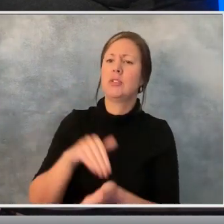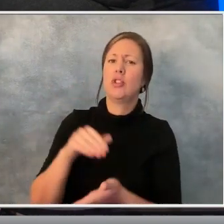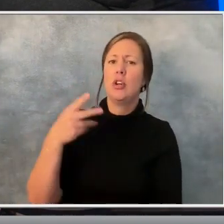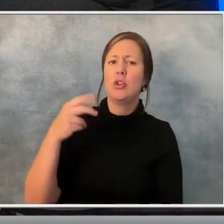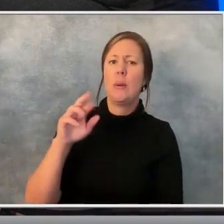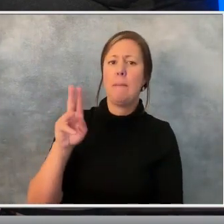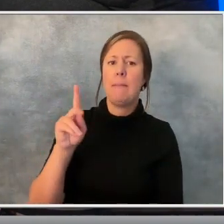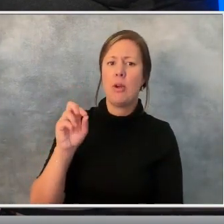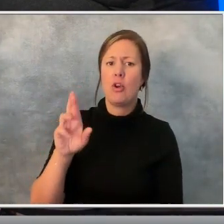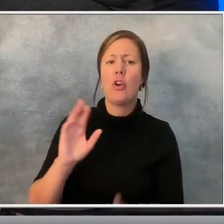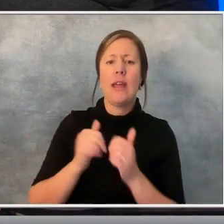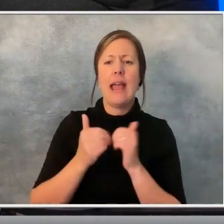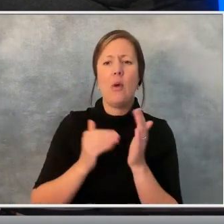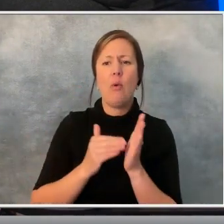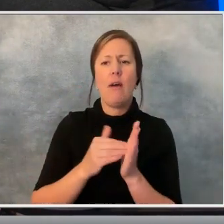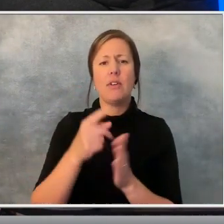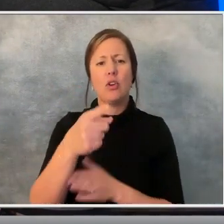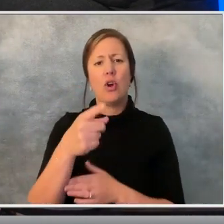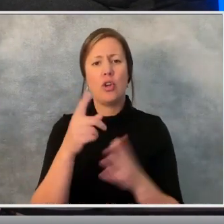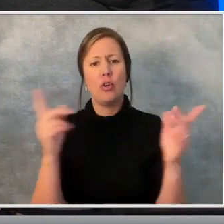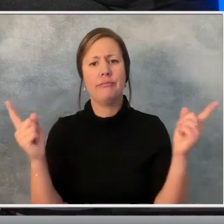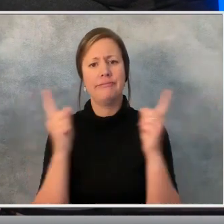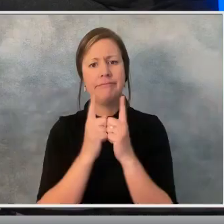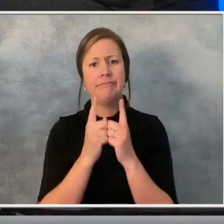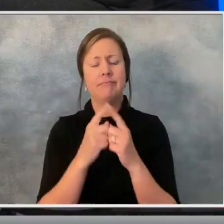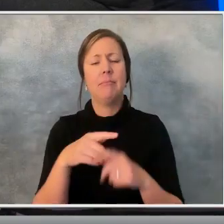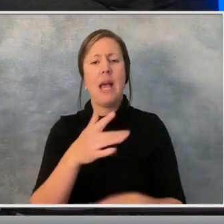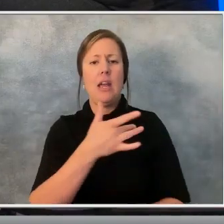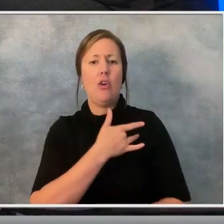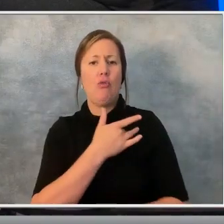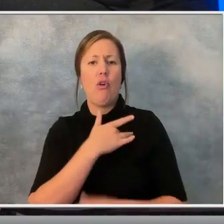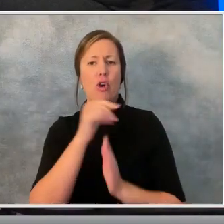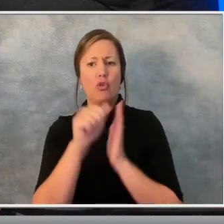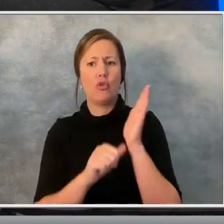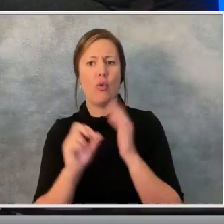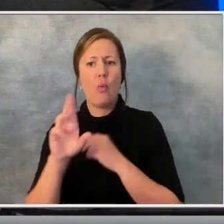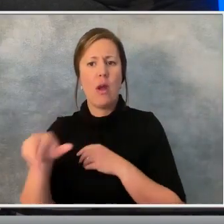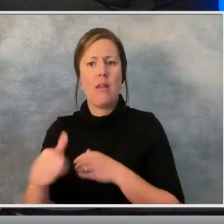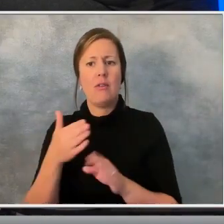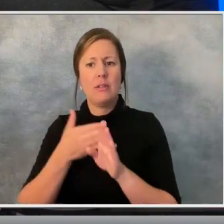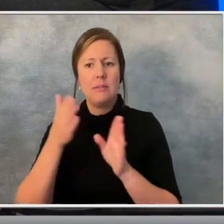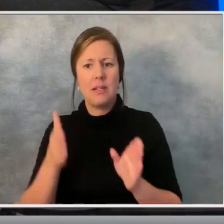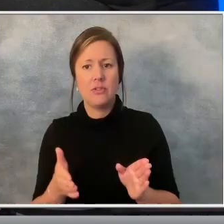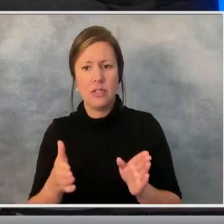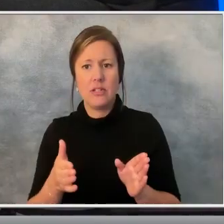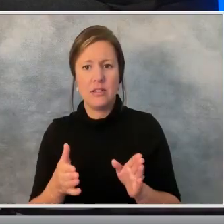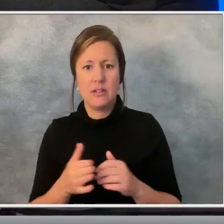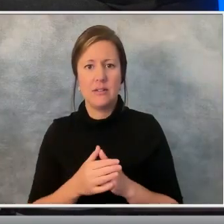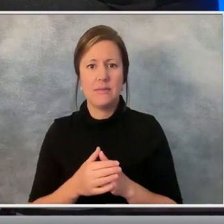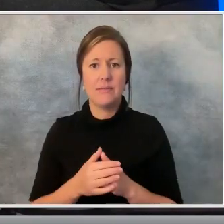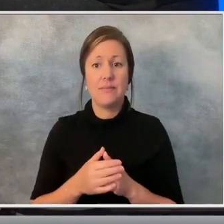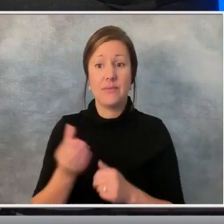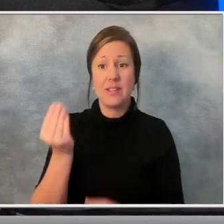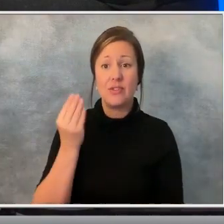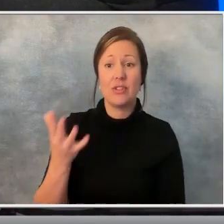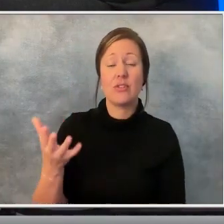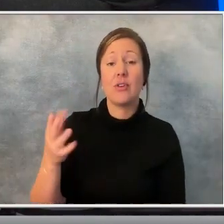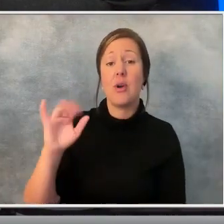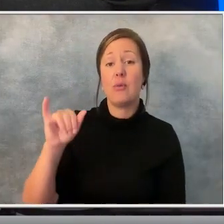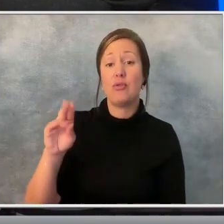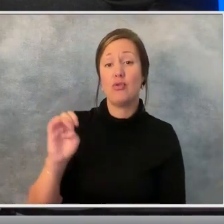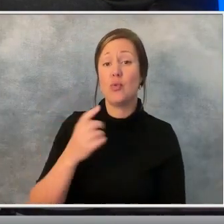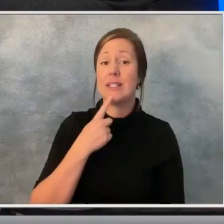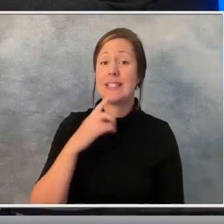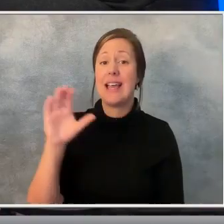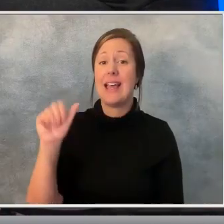consulted by cardiothoracic surgeons or other specialists? And just so you know, June wrote cardiologist, but I changed that to